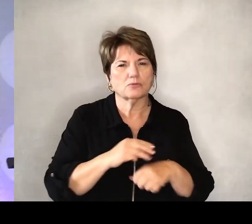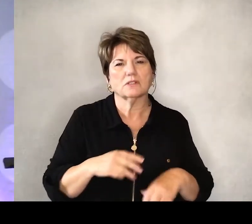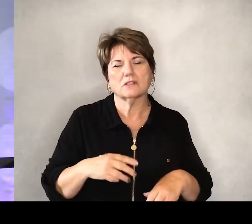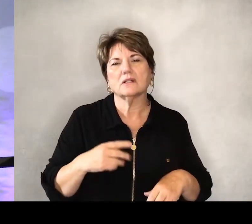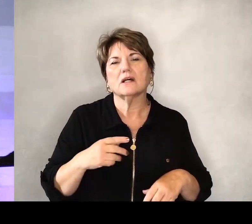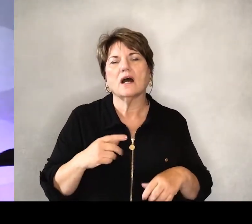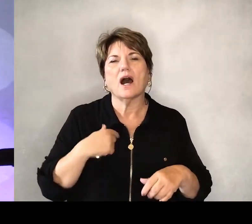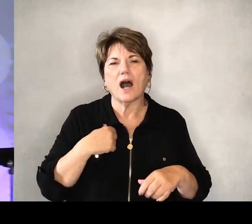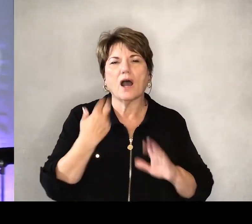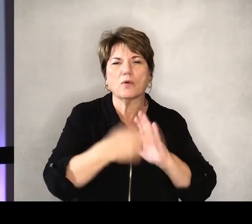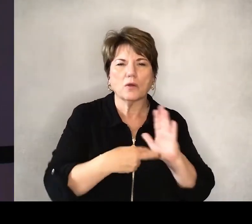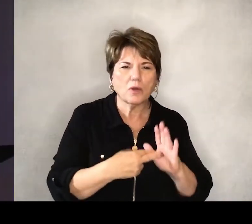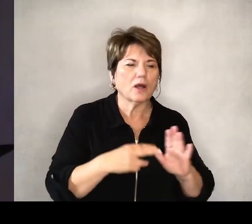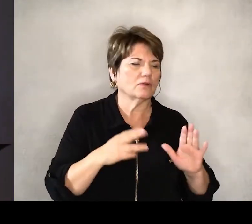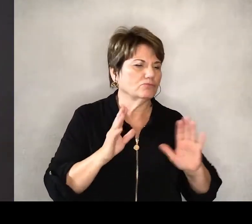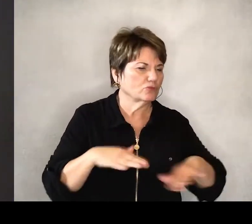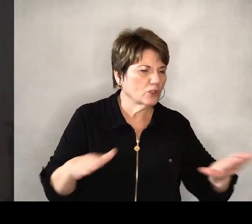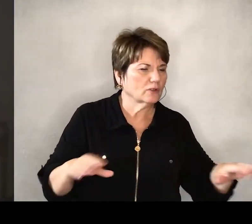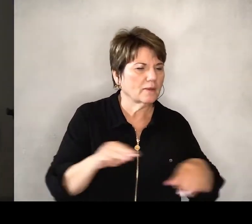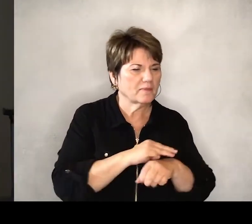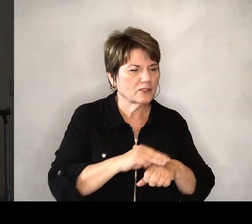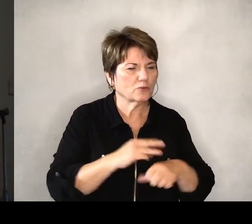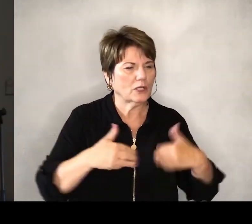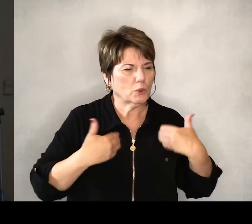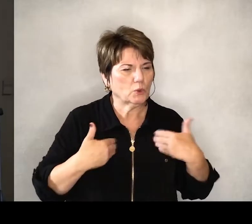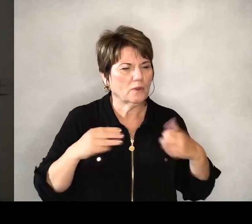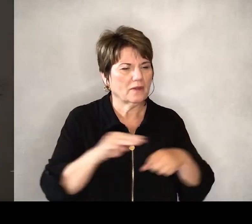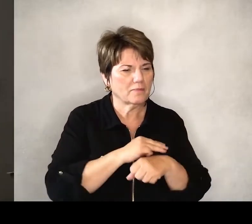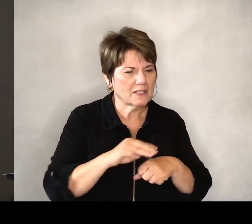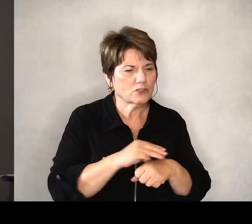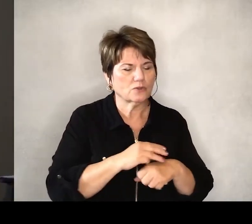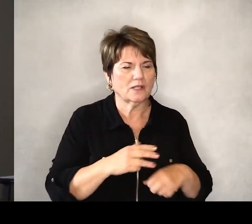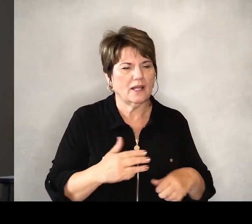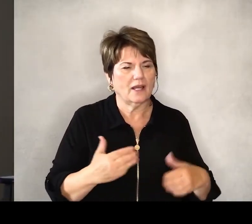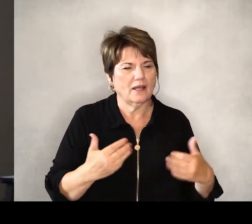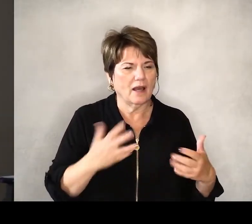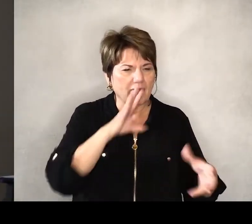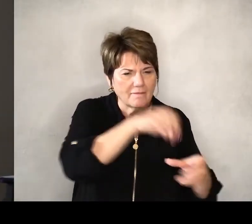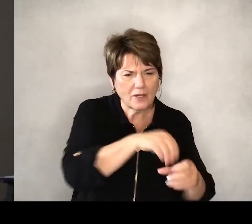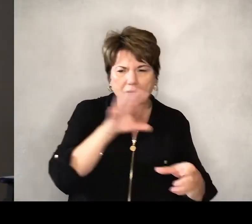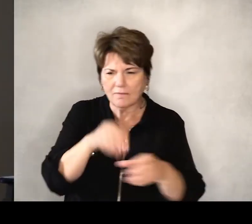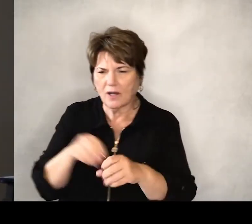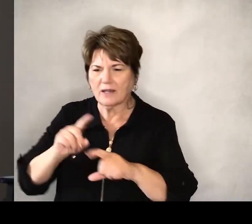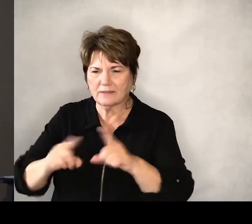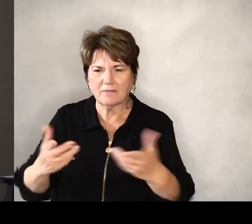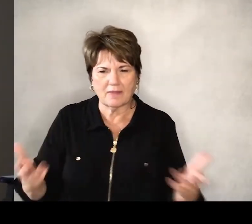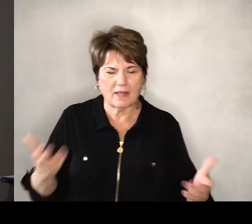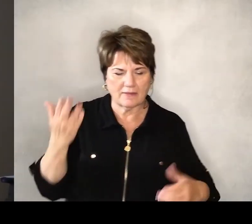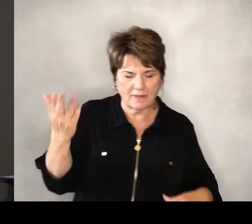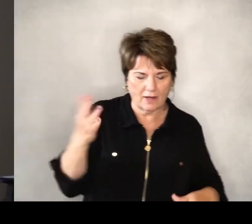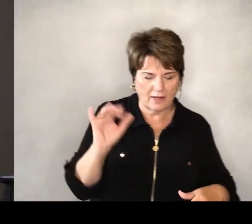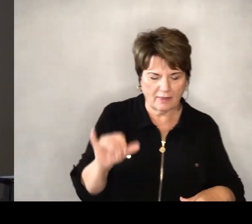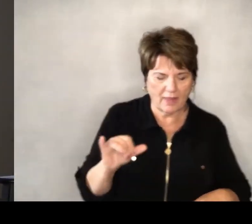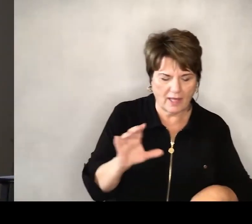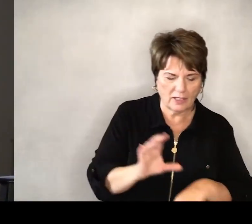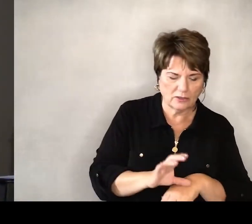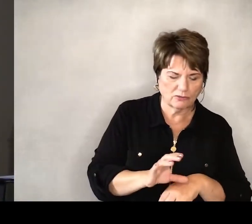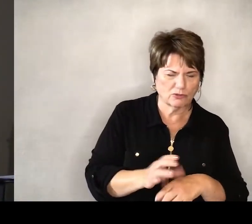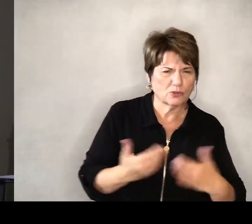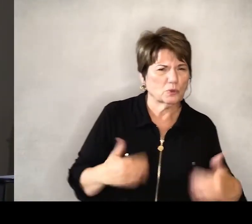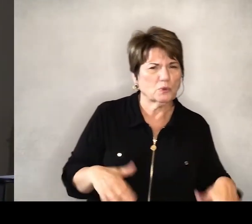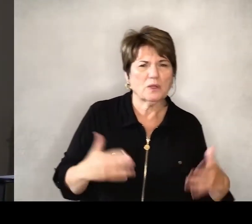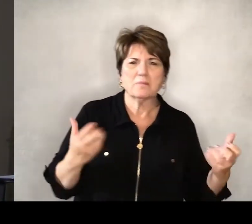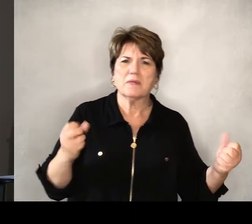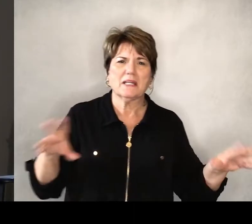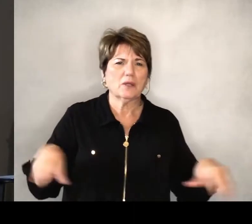different roles. I was overseeing children's ministry and youth ministry and kind of had my fingers in lots of different things. Because I was doing young adult ministry, I did lots